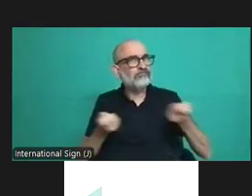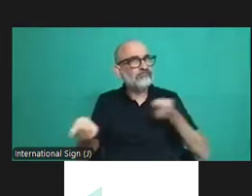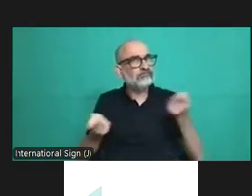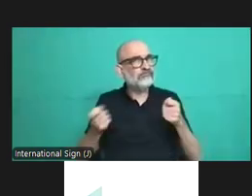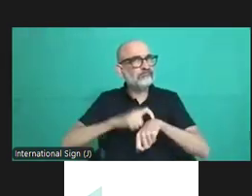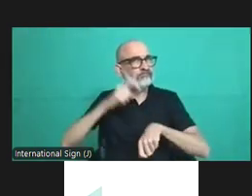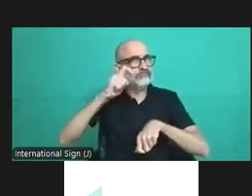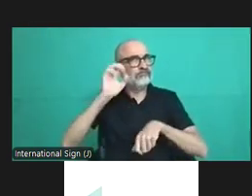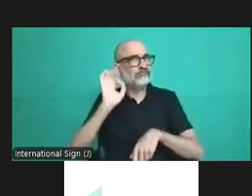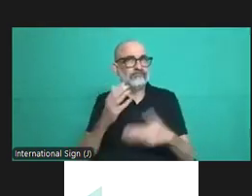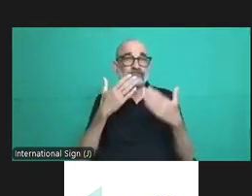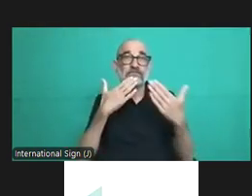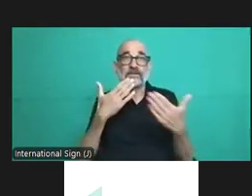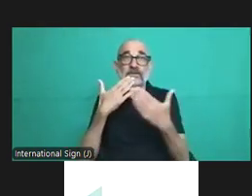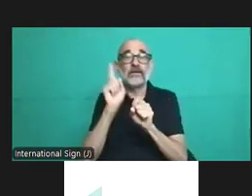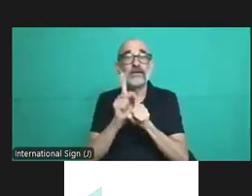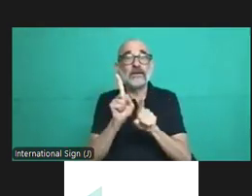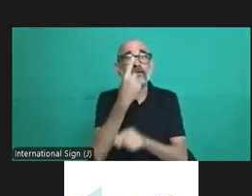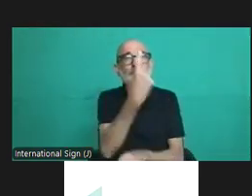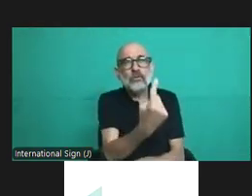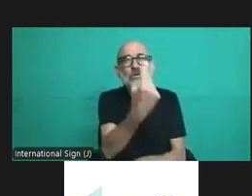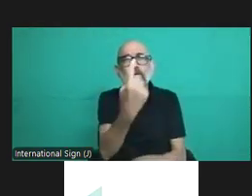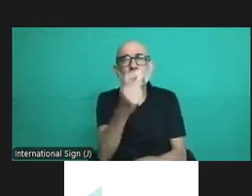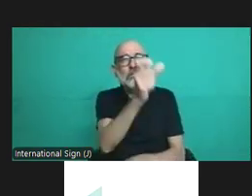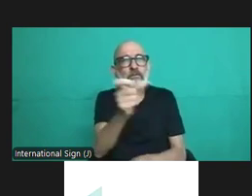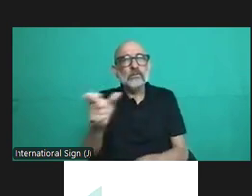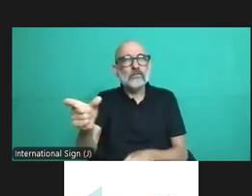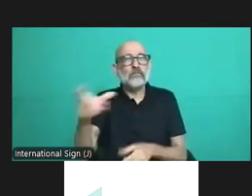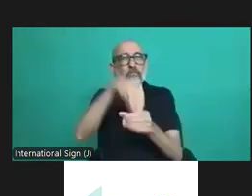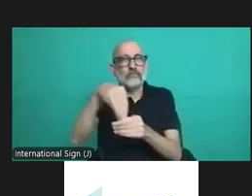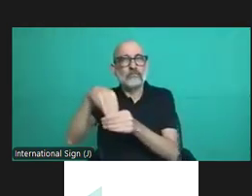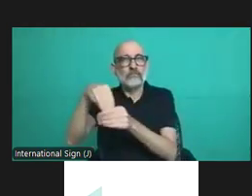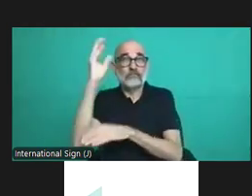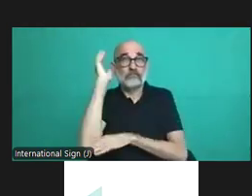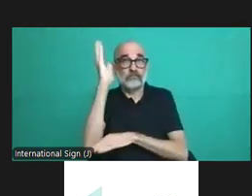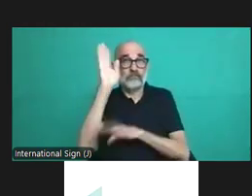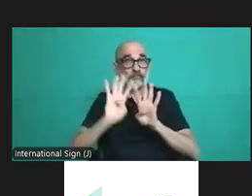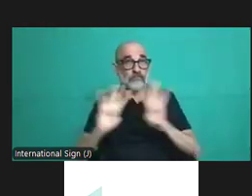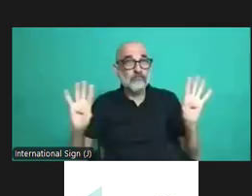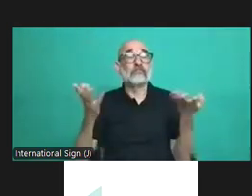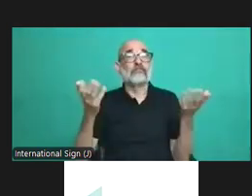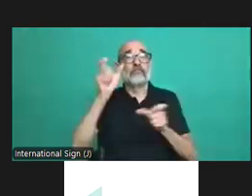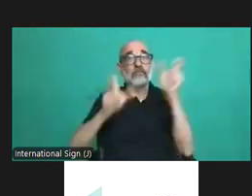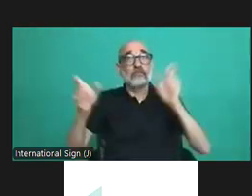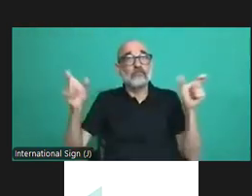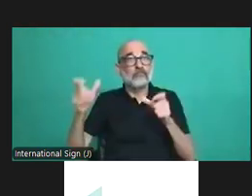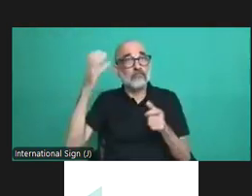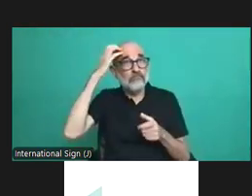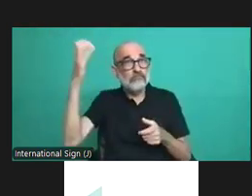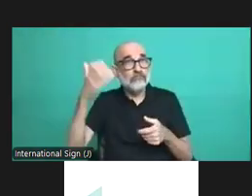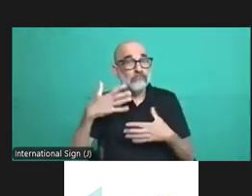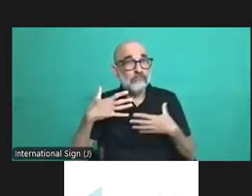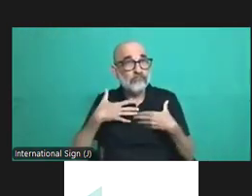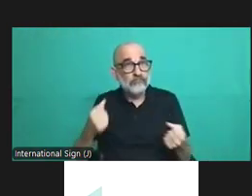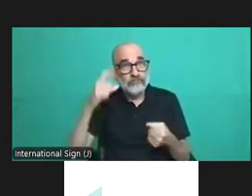authorities, and colleagues and friends for participating in this webinar and sharing your